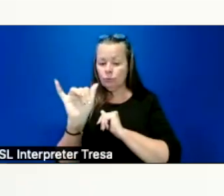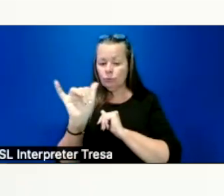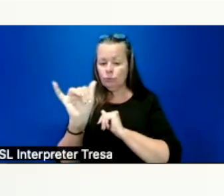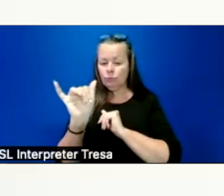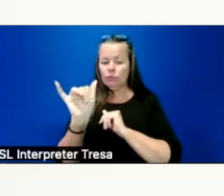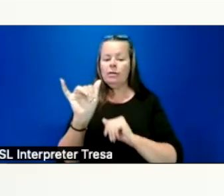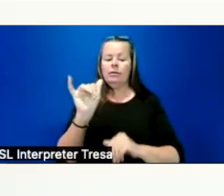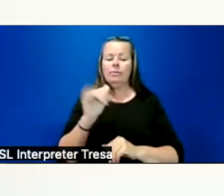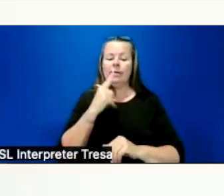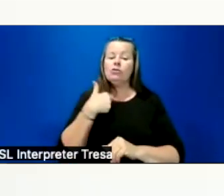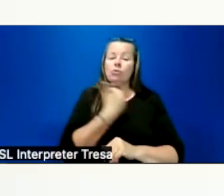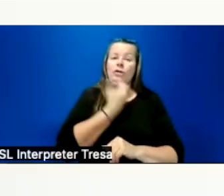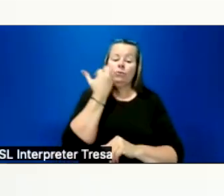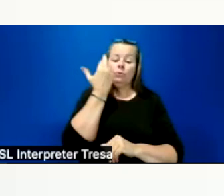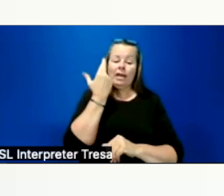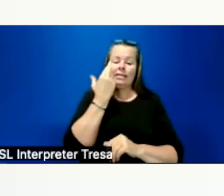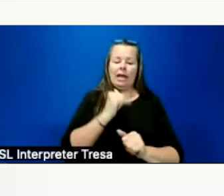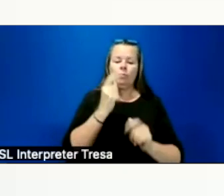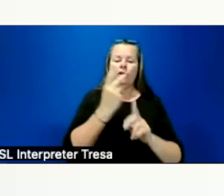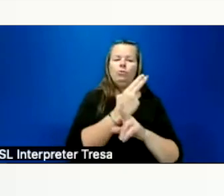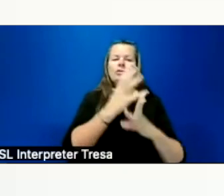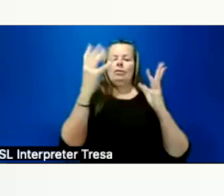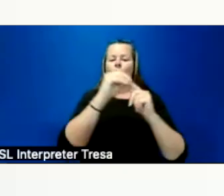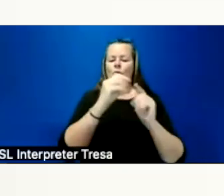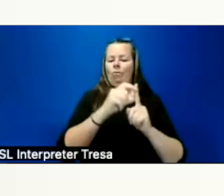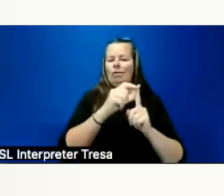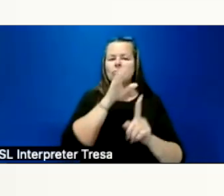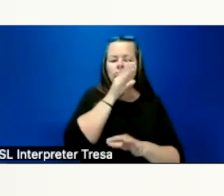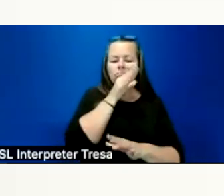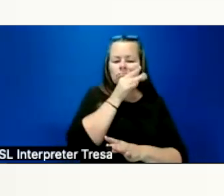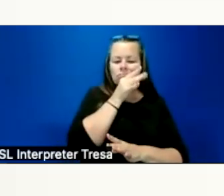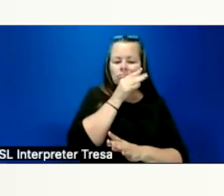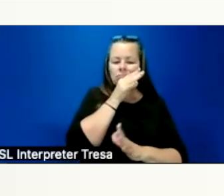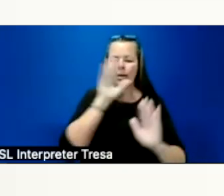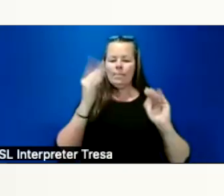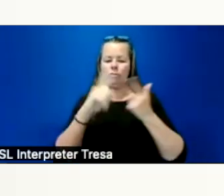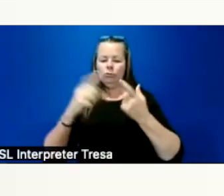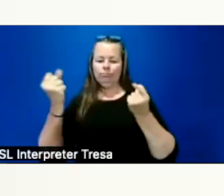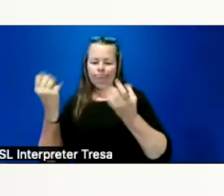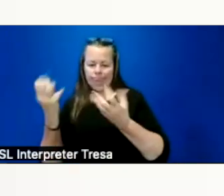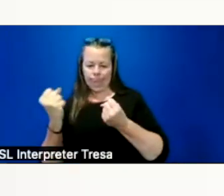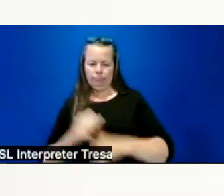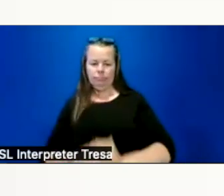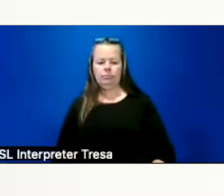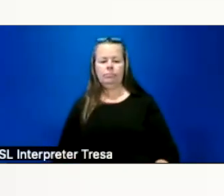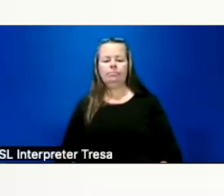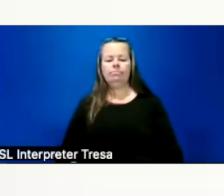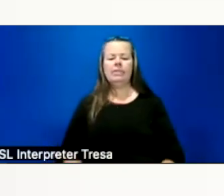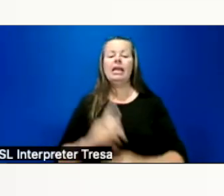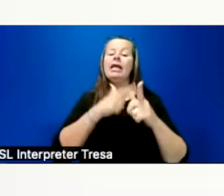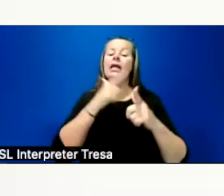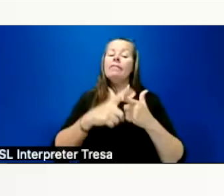be the case. Then there are the emotional and social and emotional